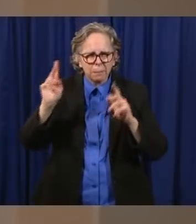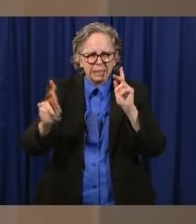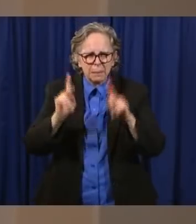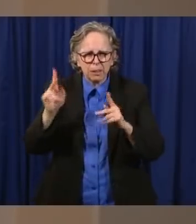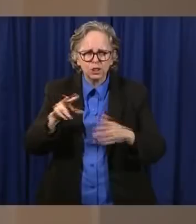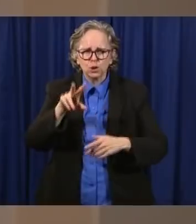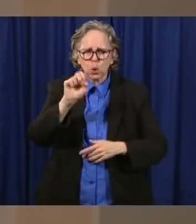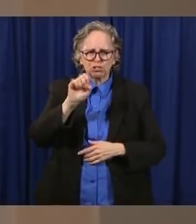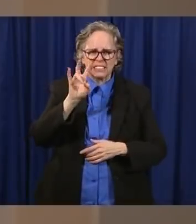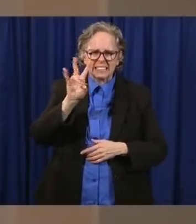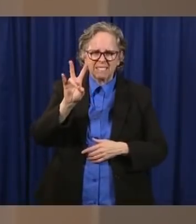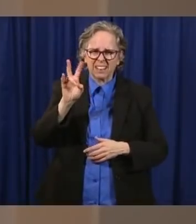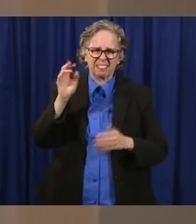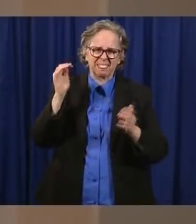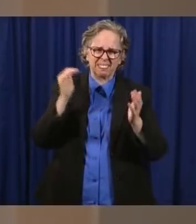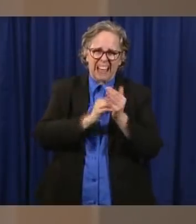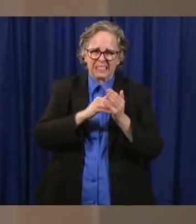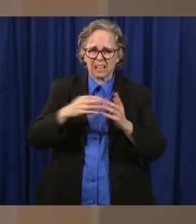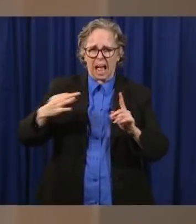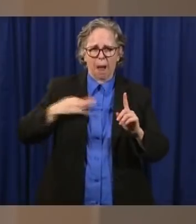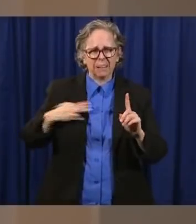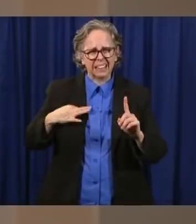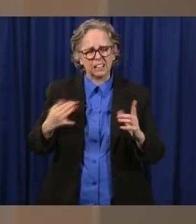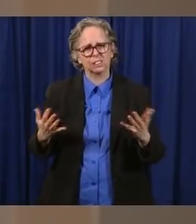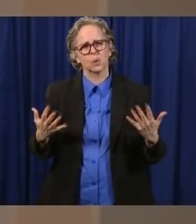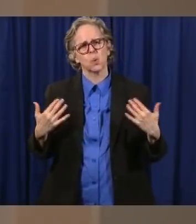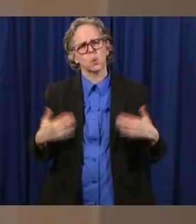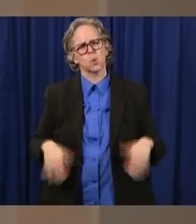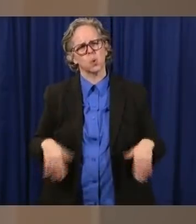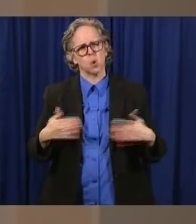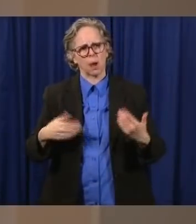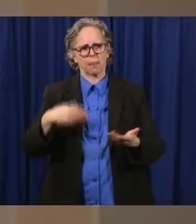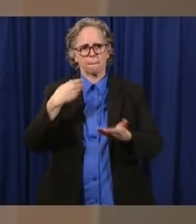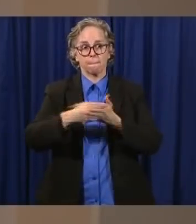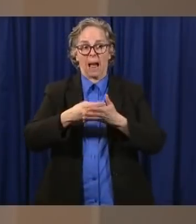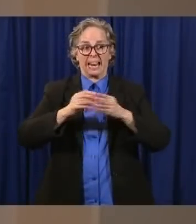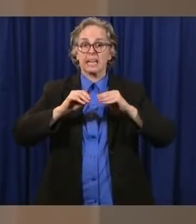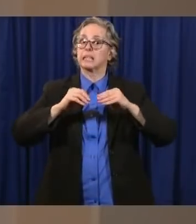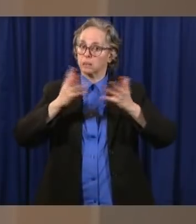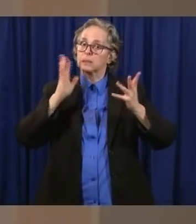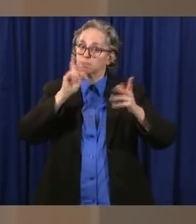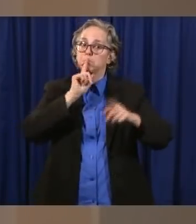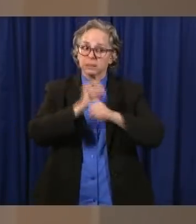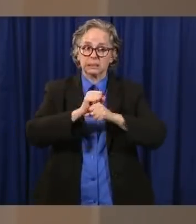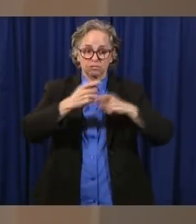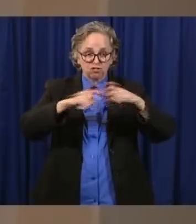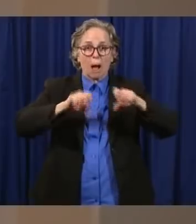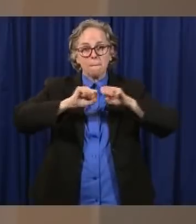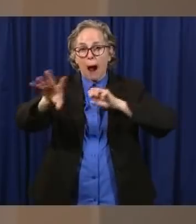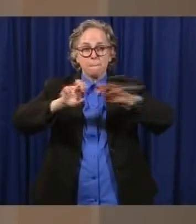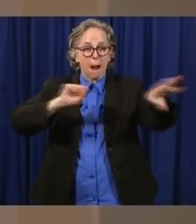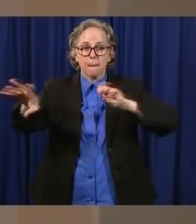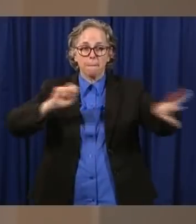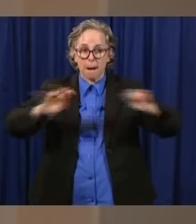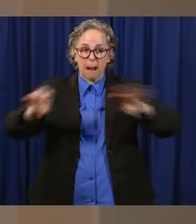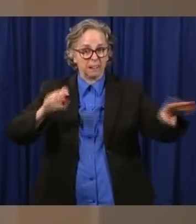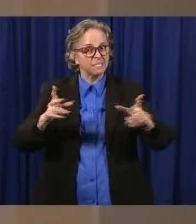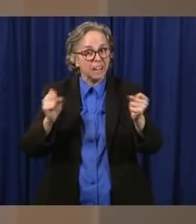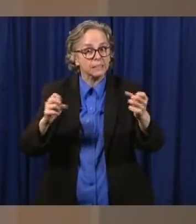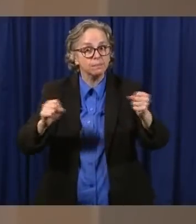applicants. So the money is coming out the door. It's going fast. I've been watching the trends on this. It is,